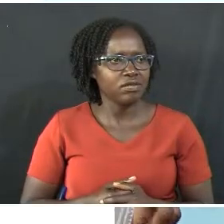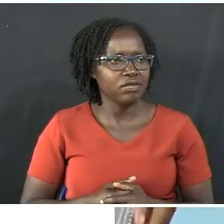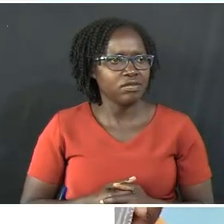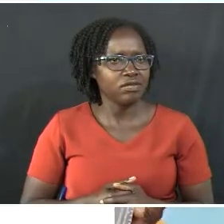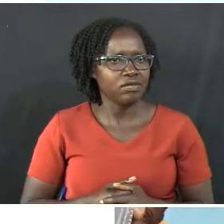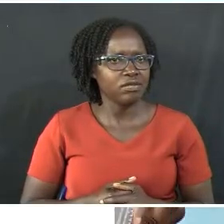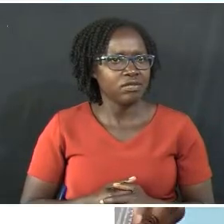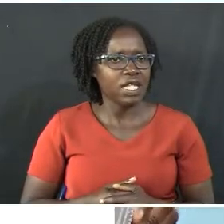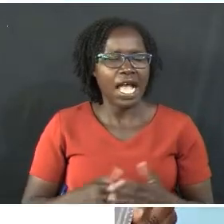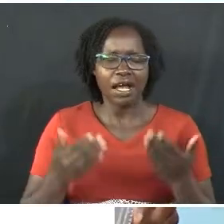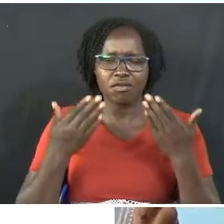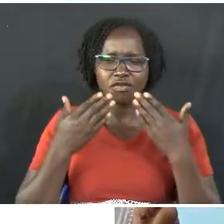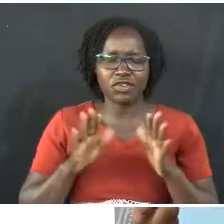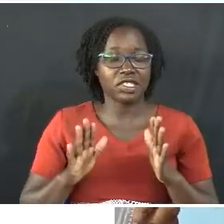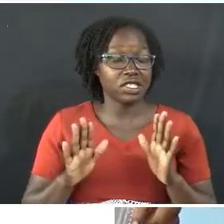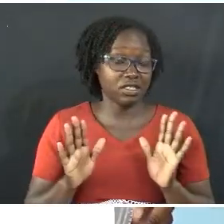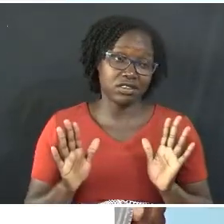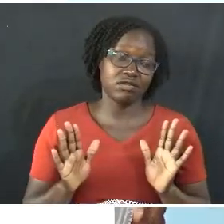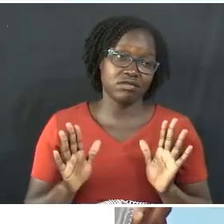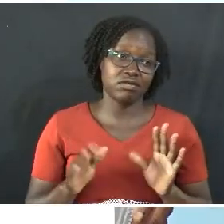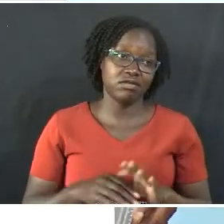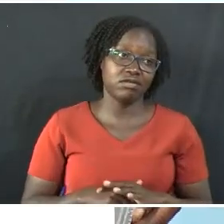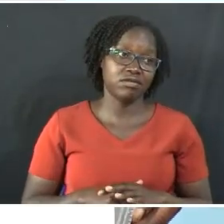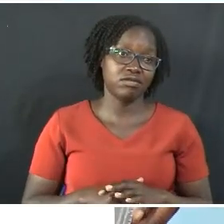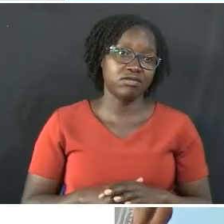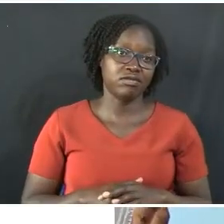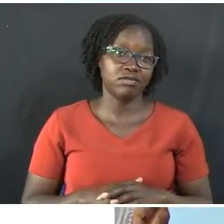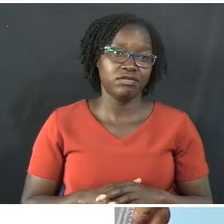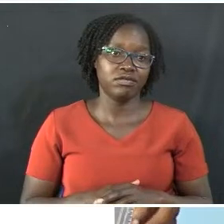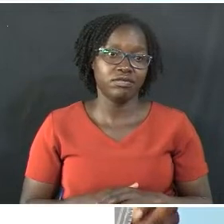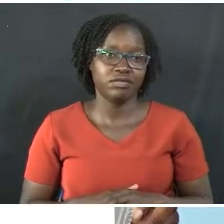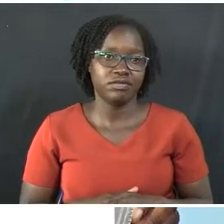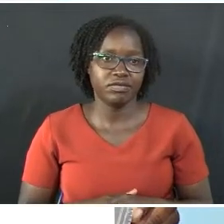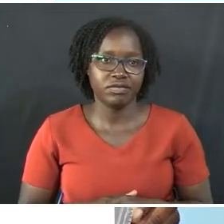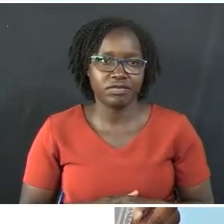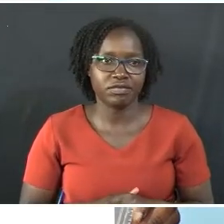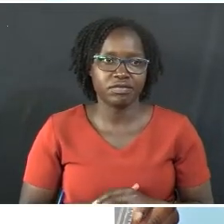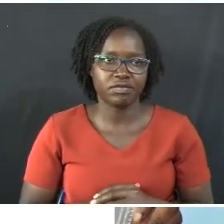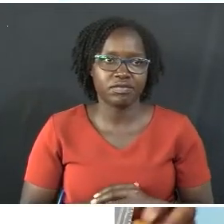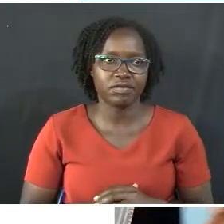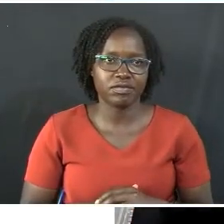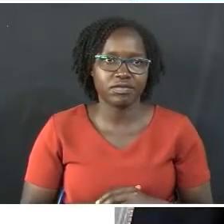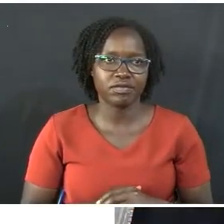Enough. I am finished. What do I say? Nimekwisha.